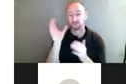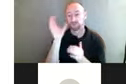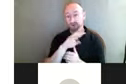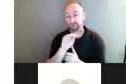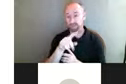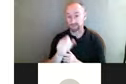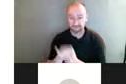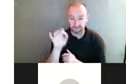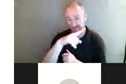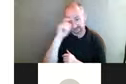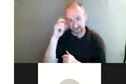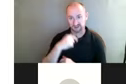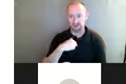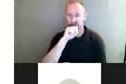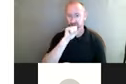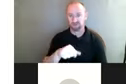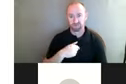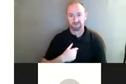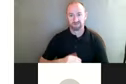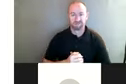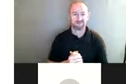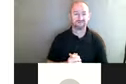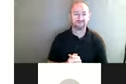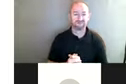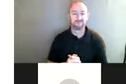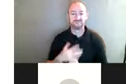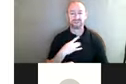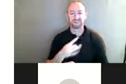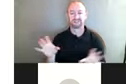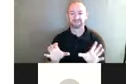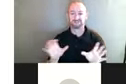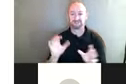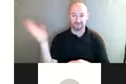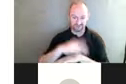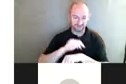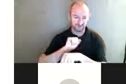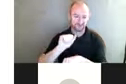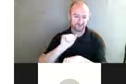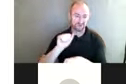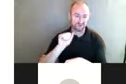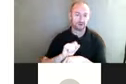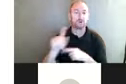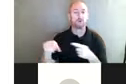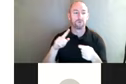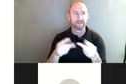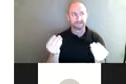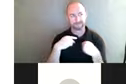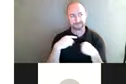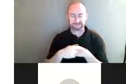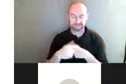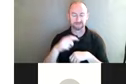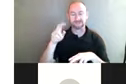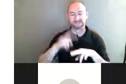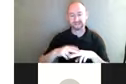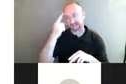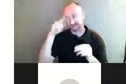that you find, because I do love those. This is what I like to do all day at work, at least when they give me the time to sit and think about the